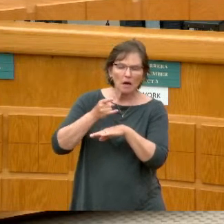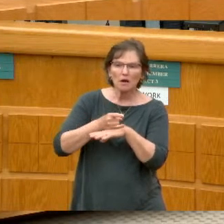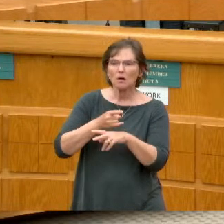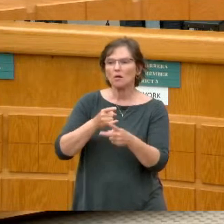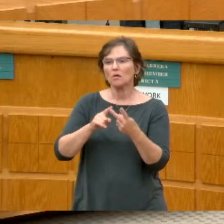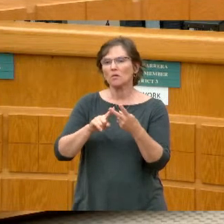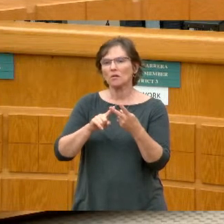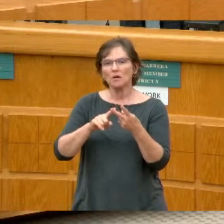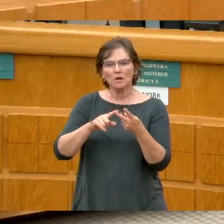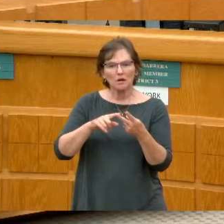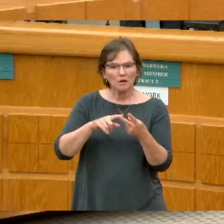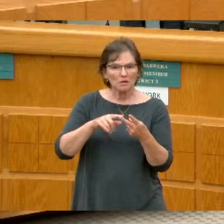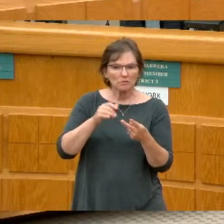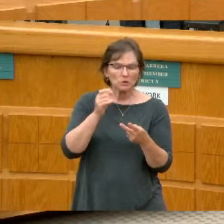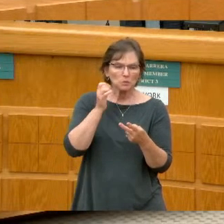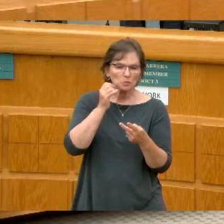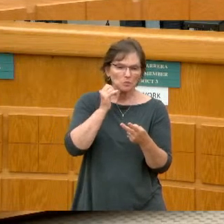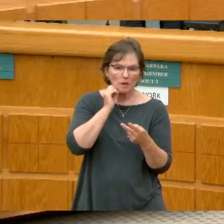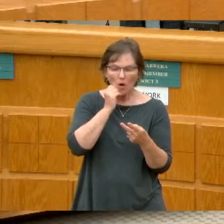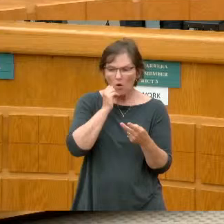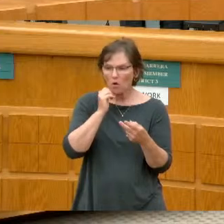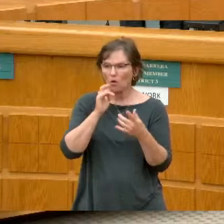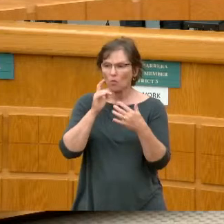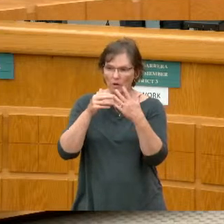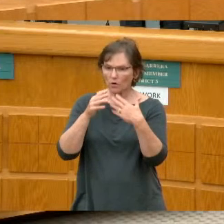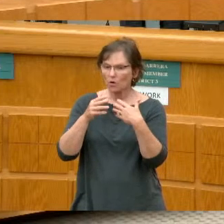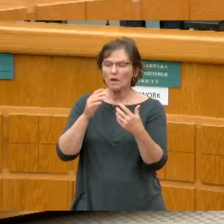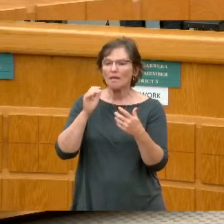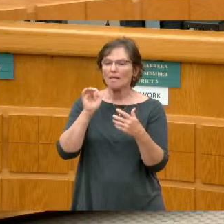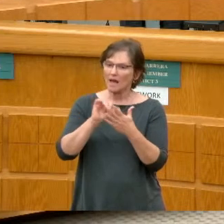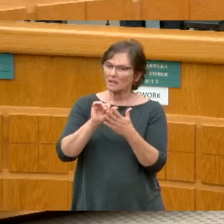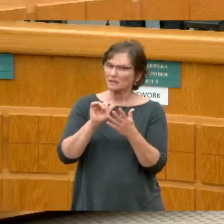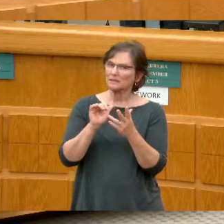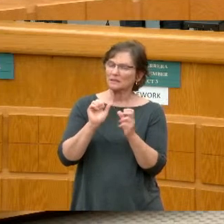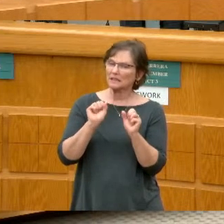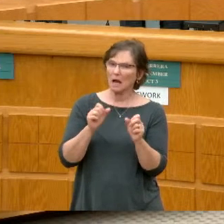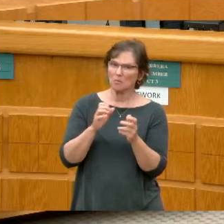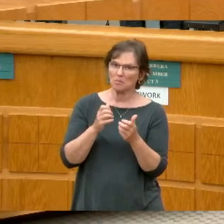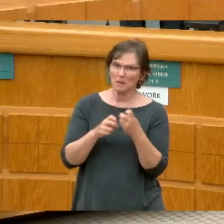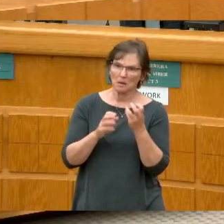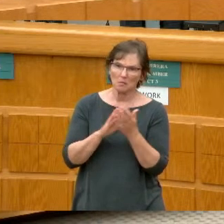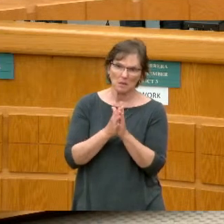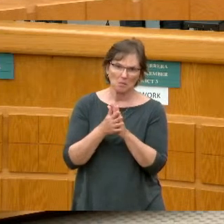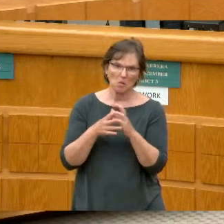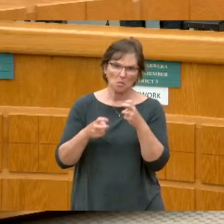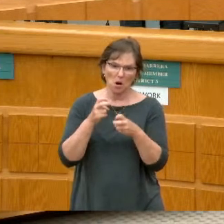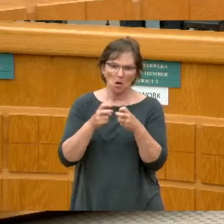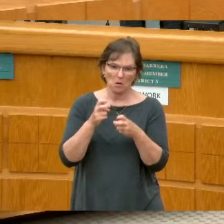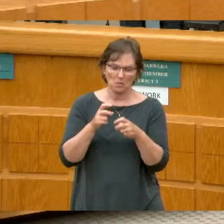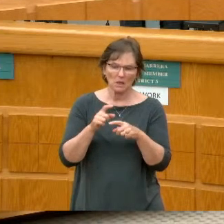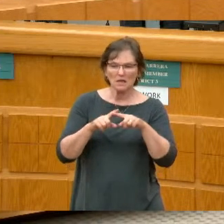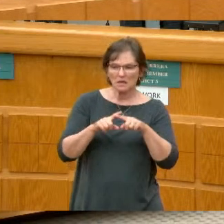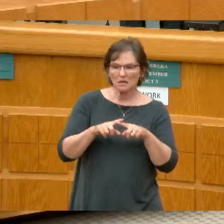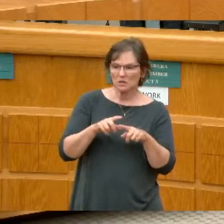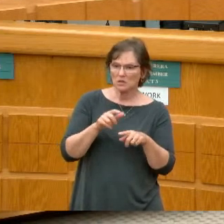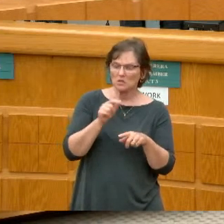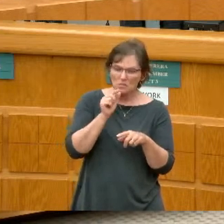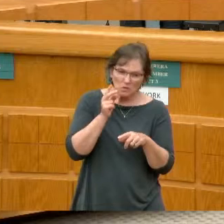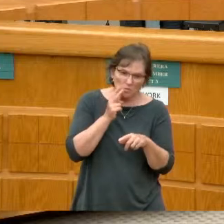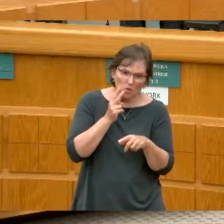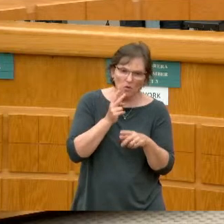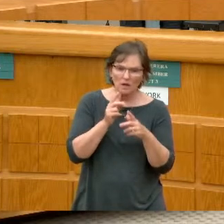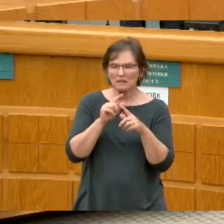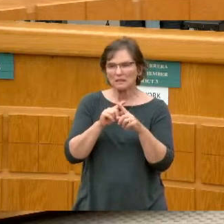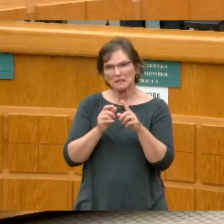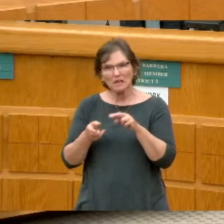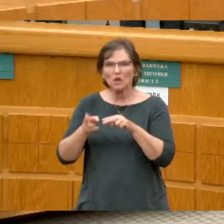health problems, you can see a worsening of those health problems. If you already are struggling with mental health condition, we can see a worsening sometimes. And of